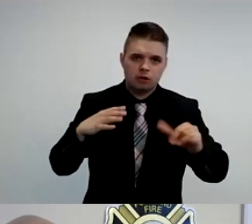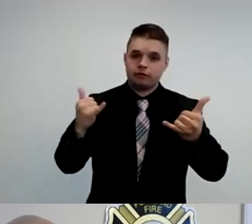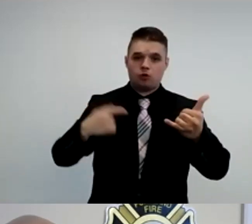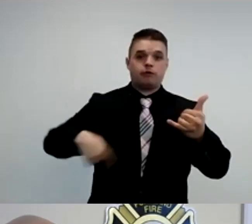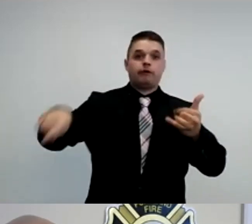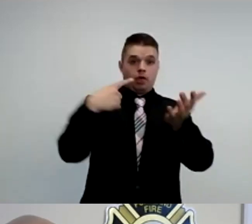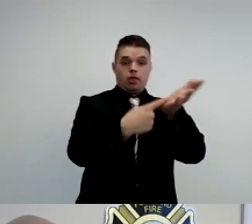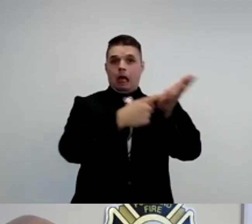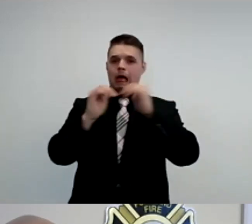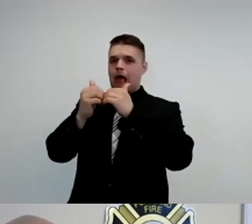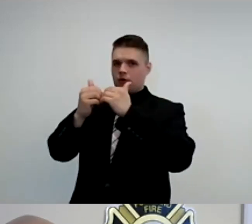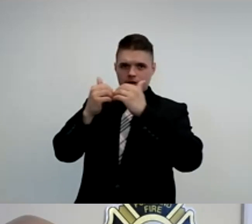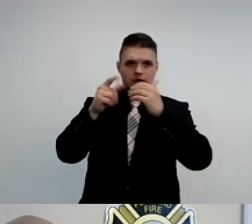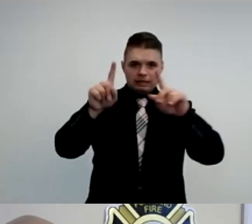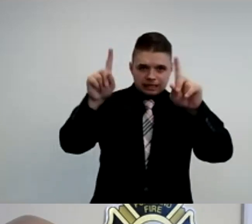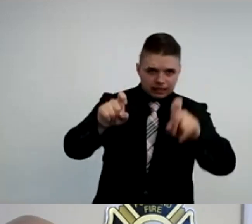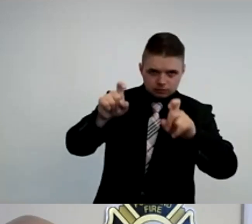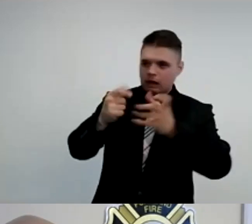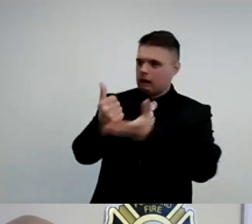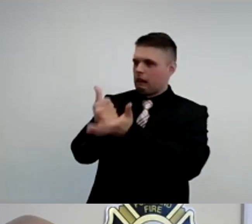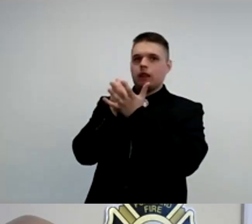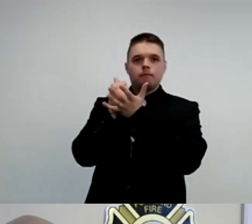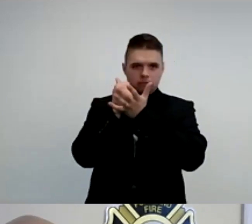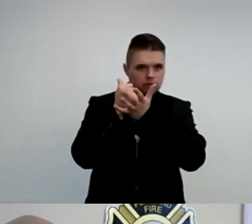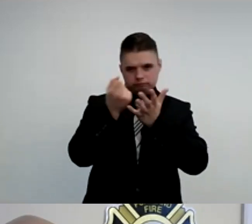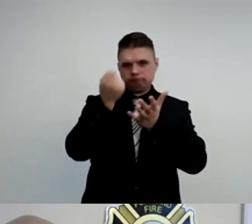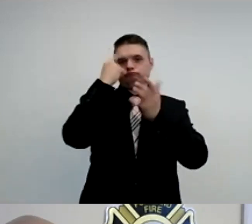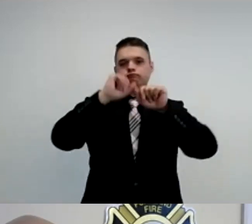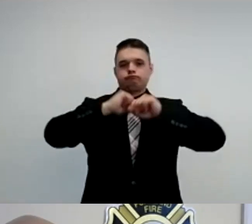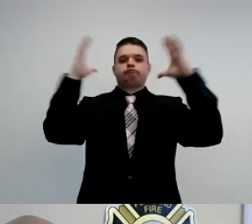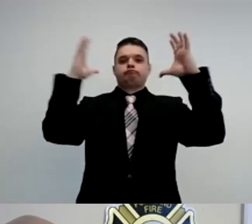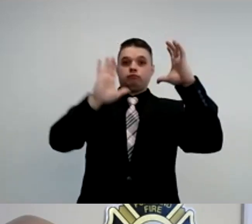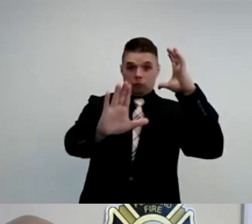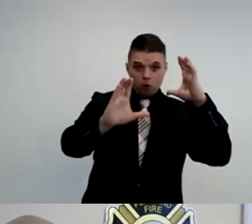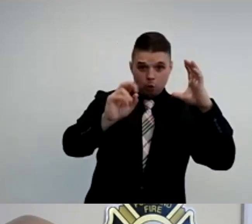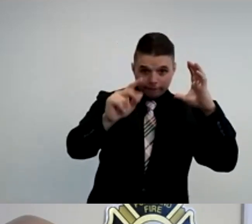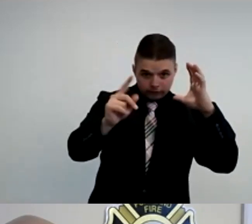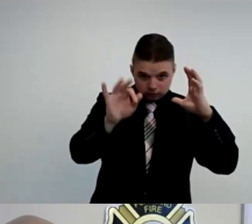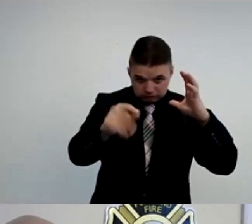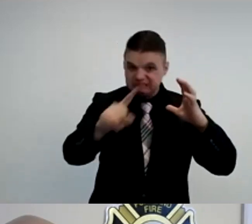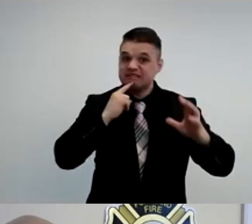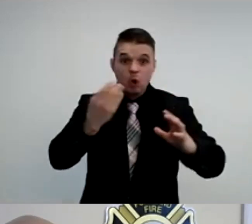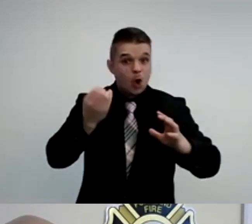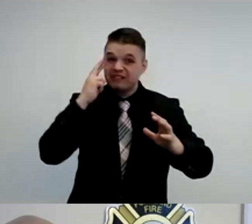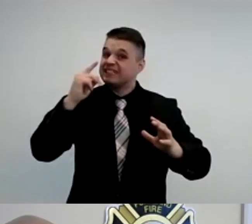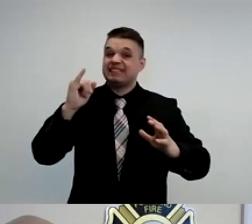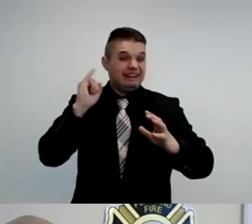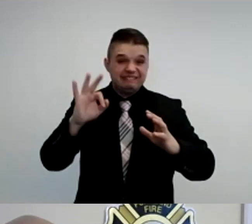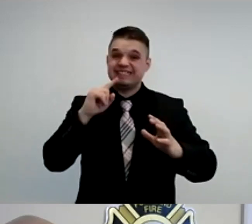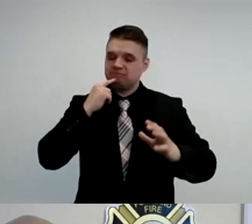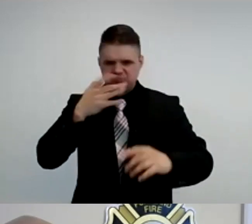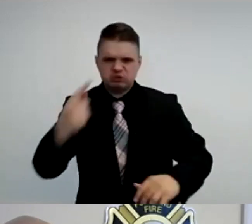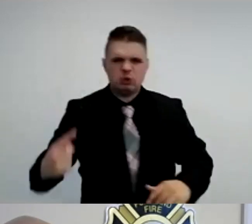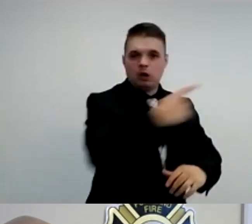to use testing as a tool for public health, completely understanding that individuals will want to know. Thank you. And Lachey, you